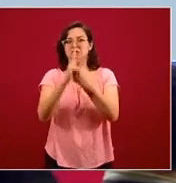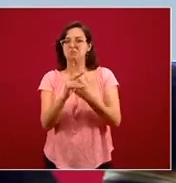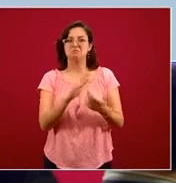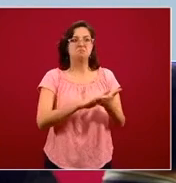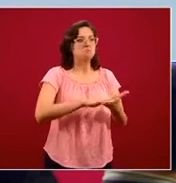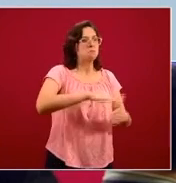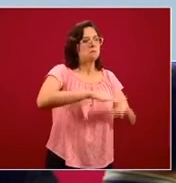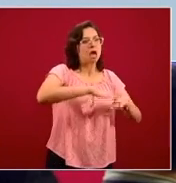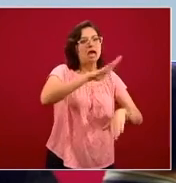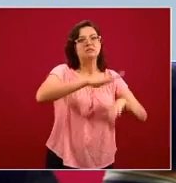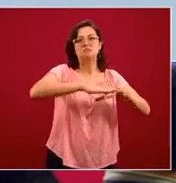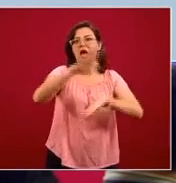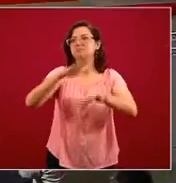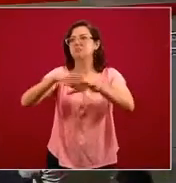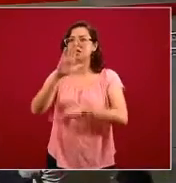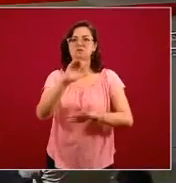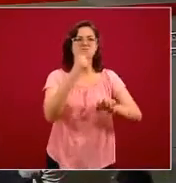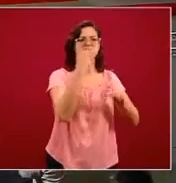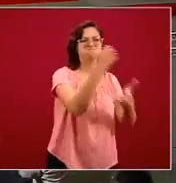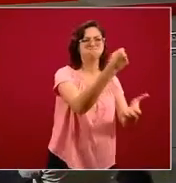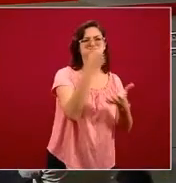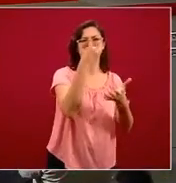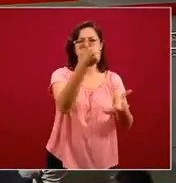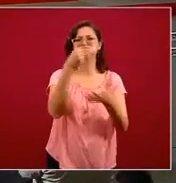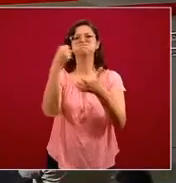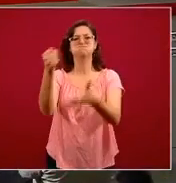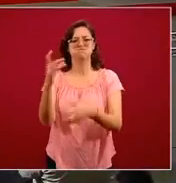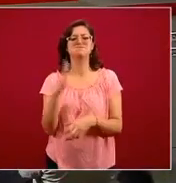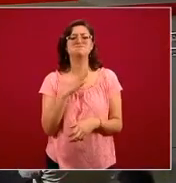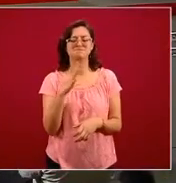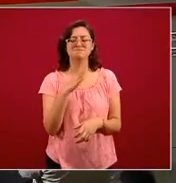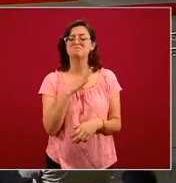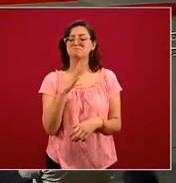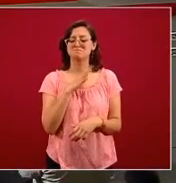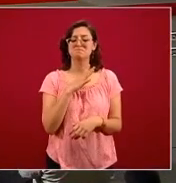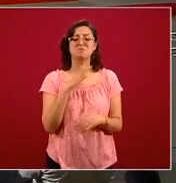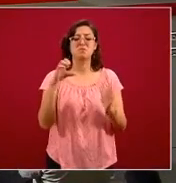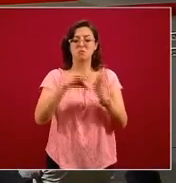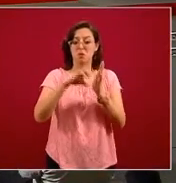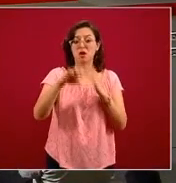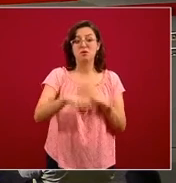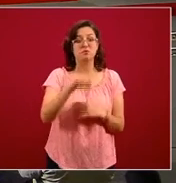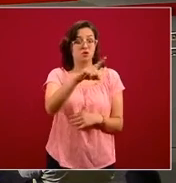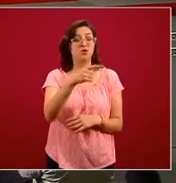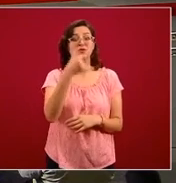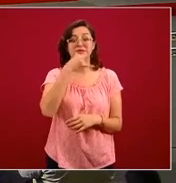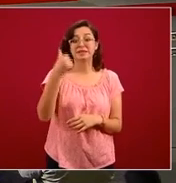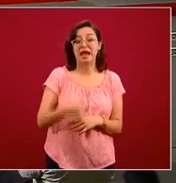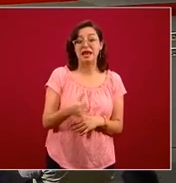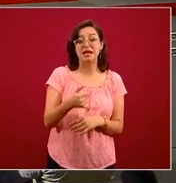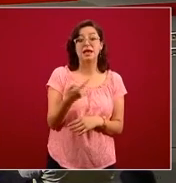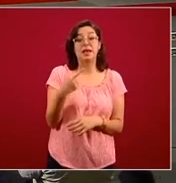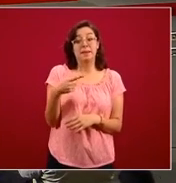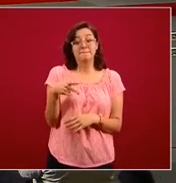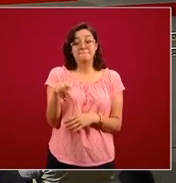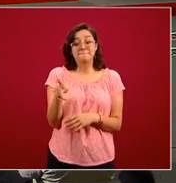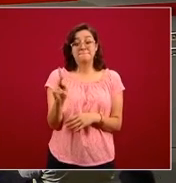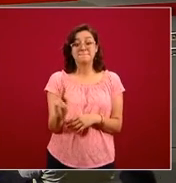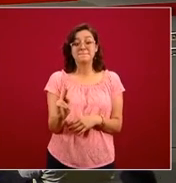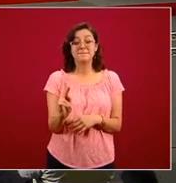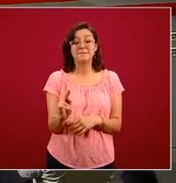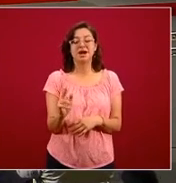other countries, we can see they also have a very high percentage, higher, much higher than Mexico. For example,